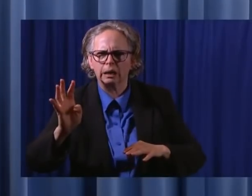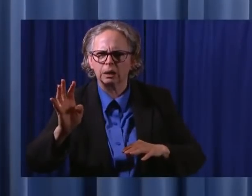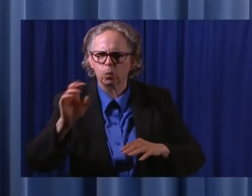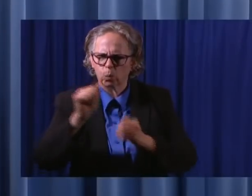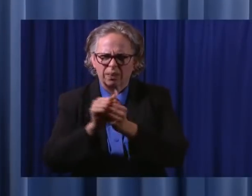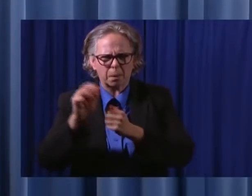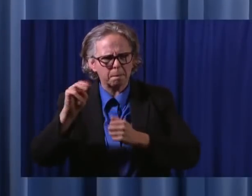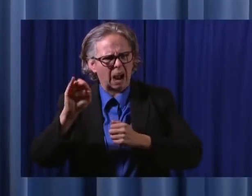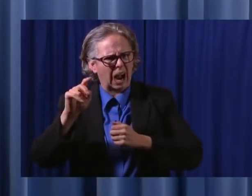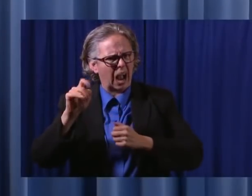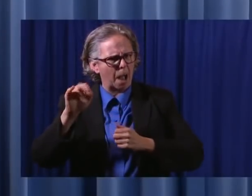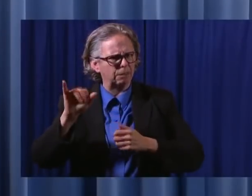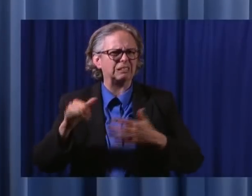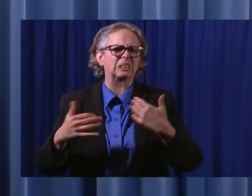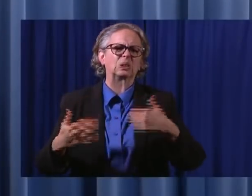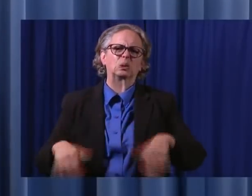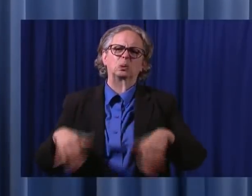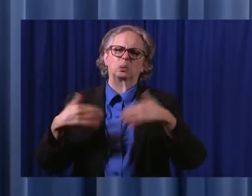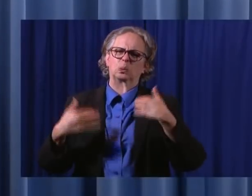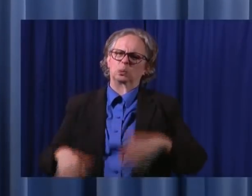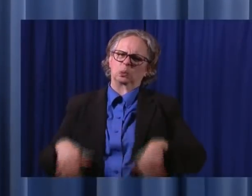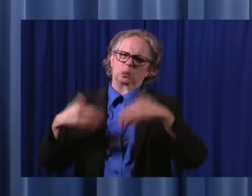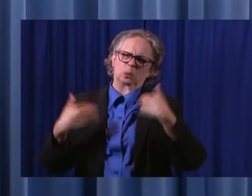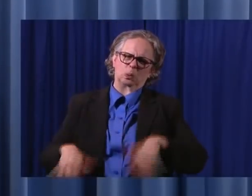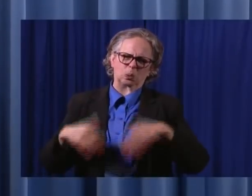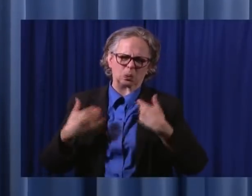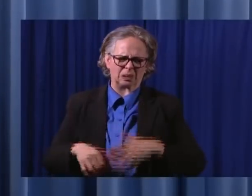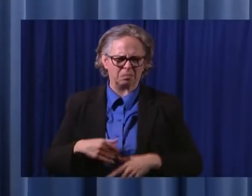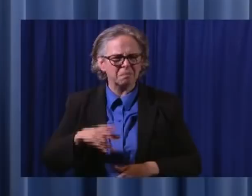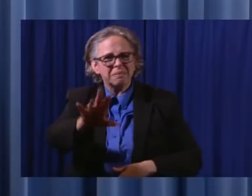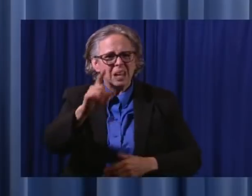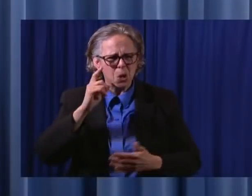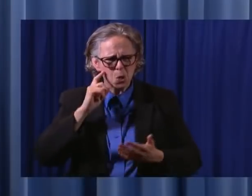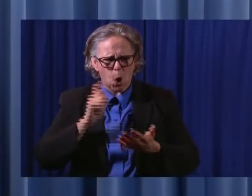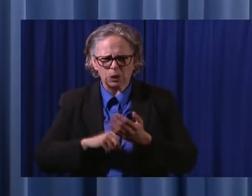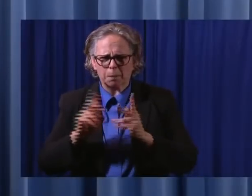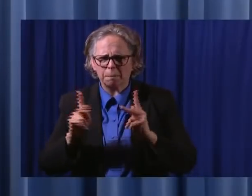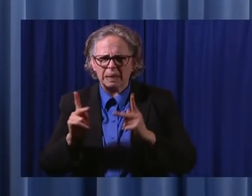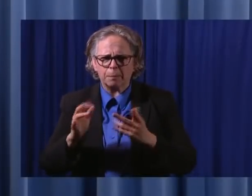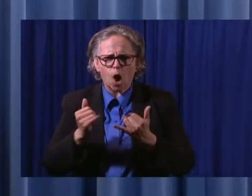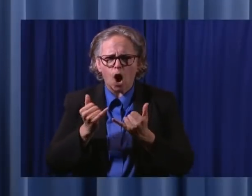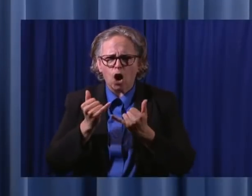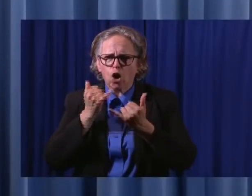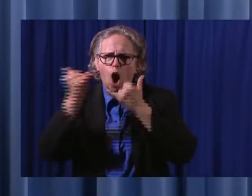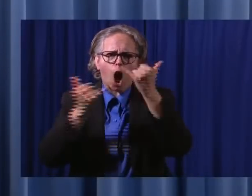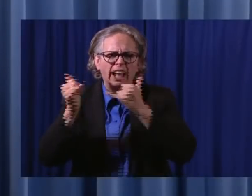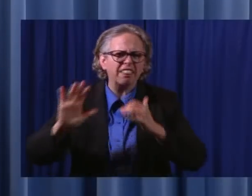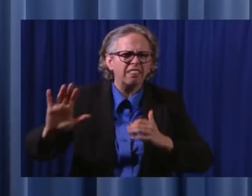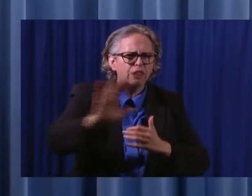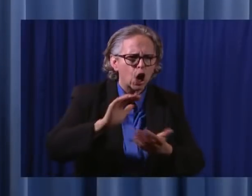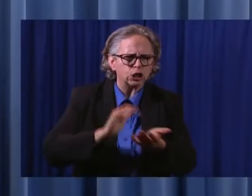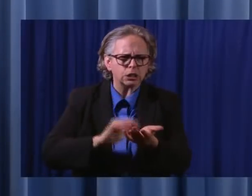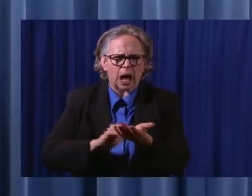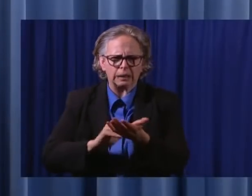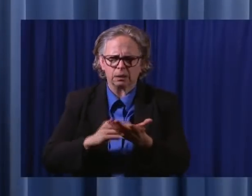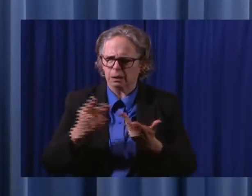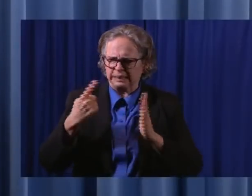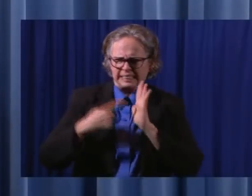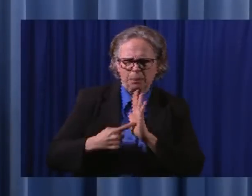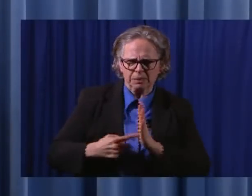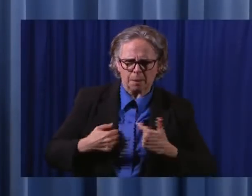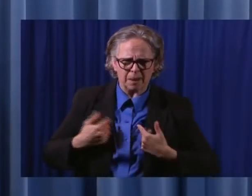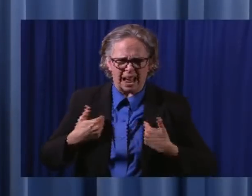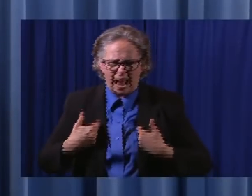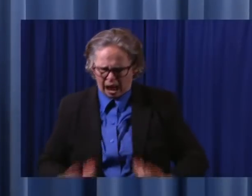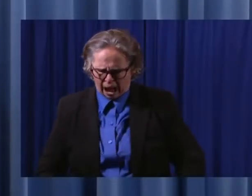early signs that more people are seeking medical care for COVID symptoms. For example, outpatient visits grew from an average of nearly 7 visits per